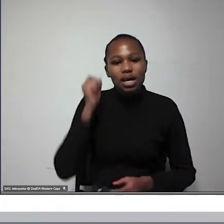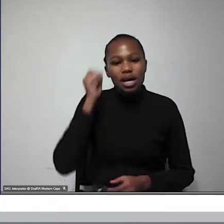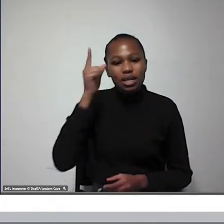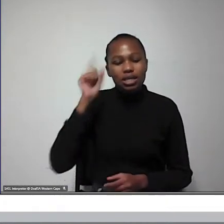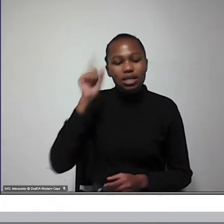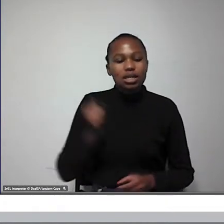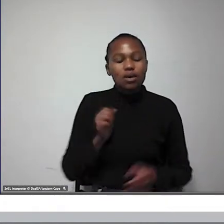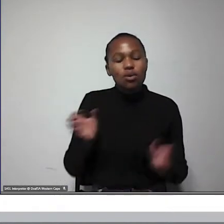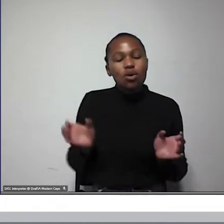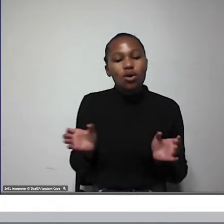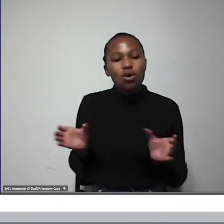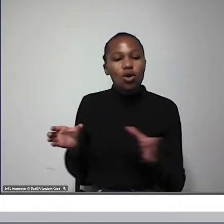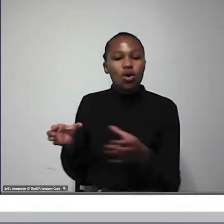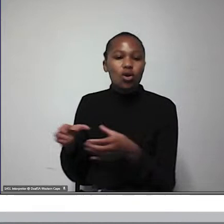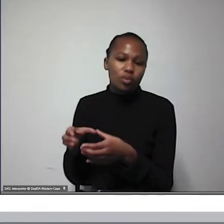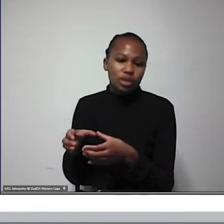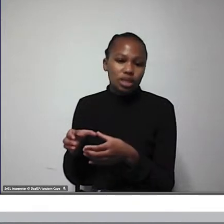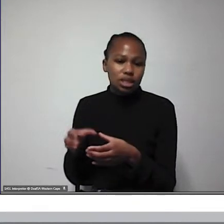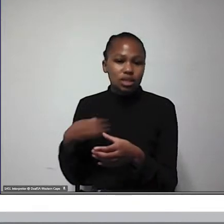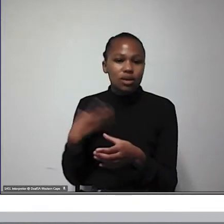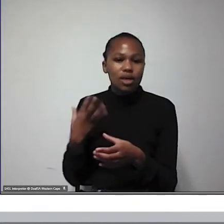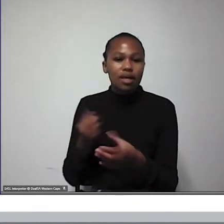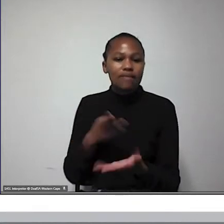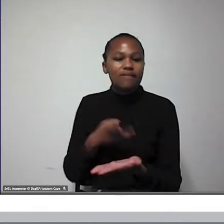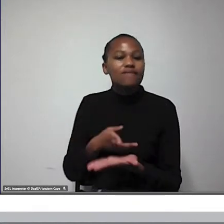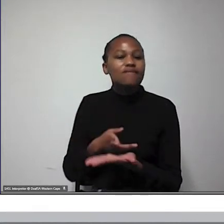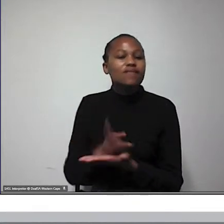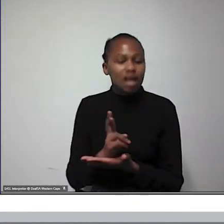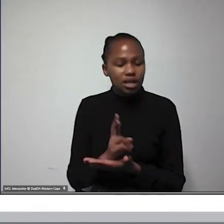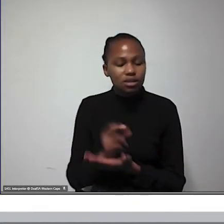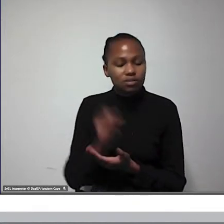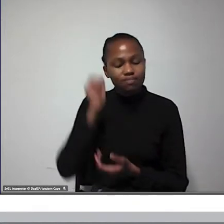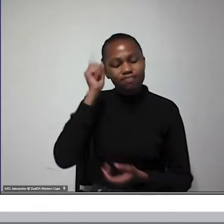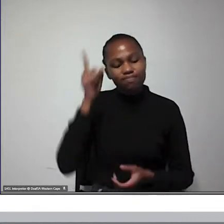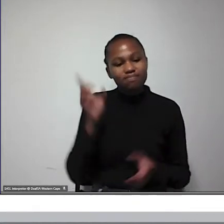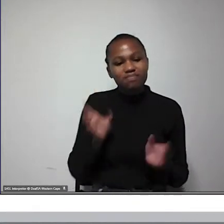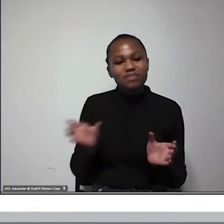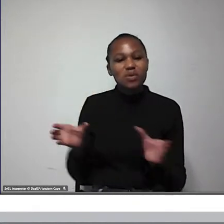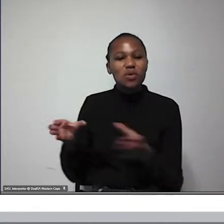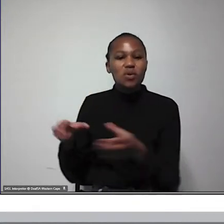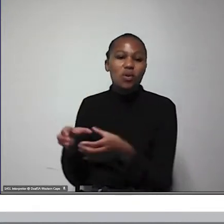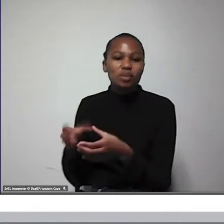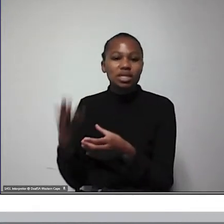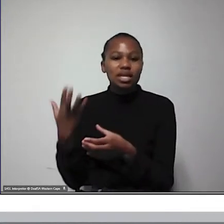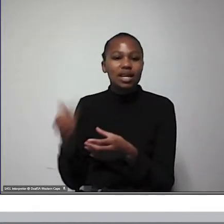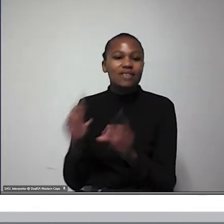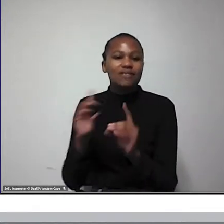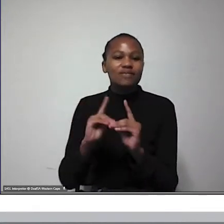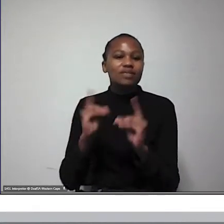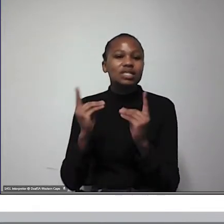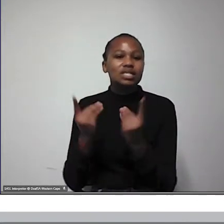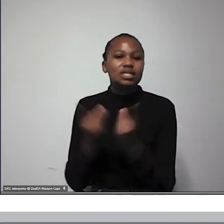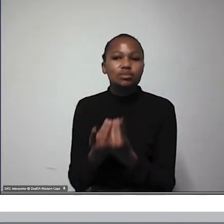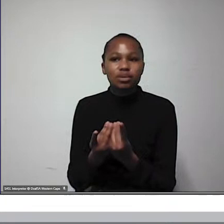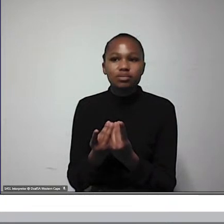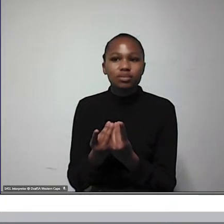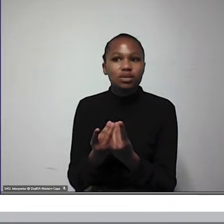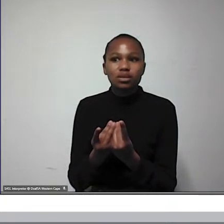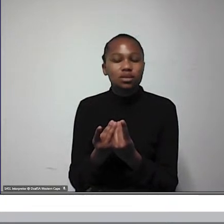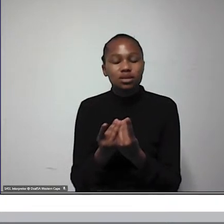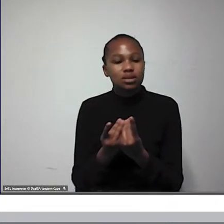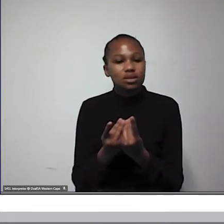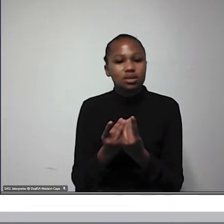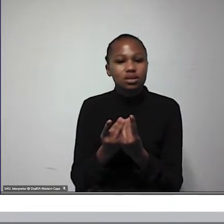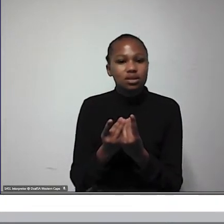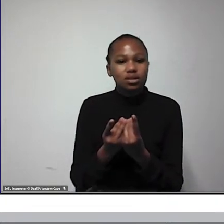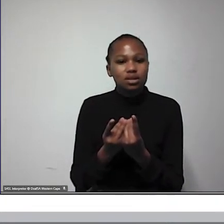And so we do have the right as a standing committee to have the department come and brief us, particularly DTIC, who